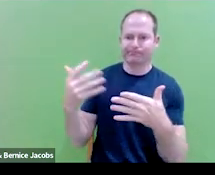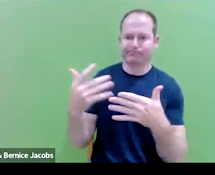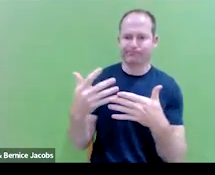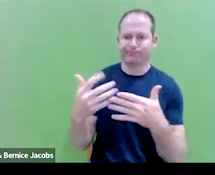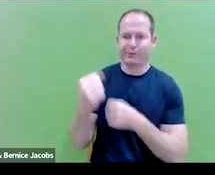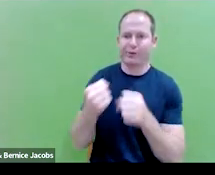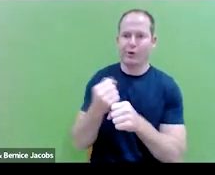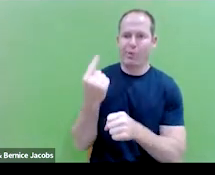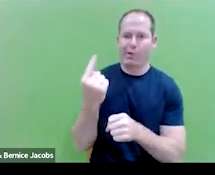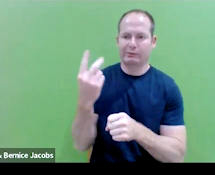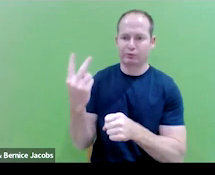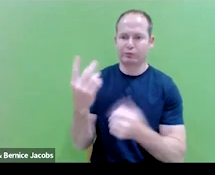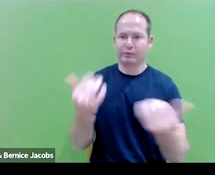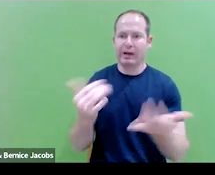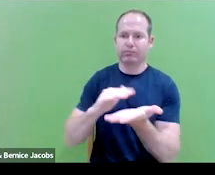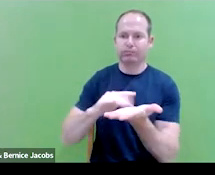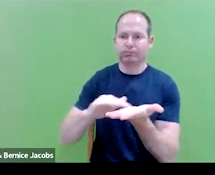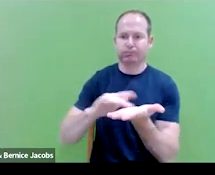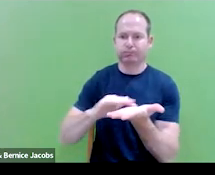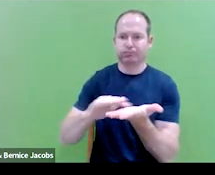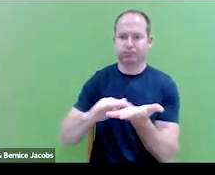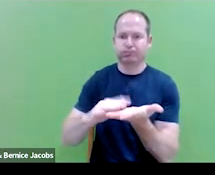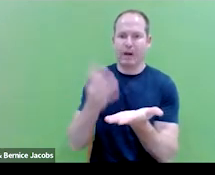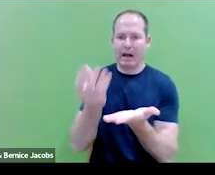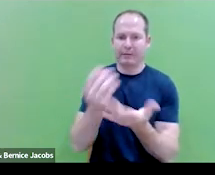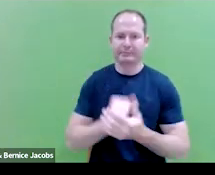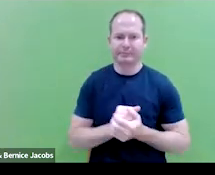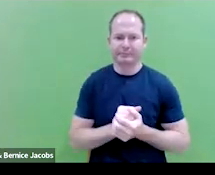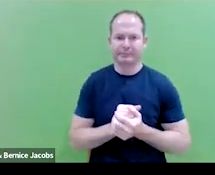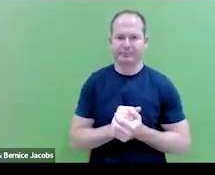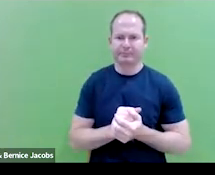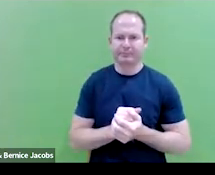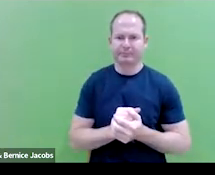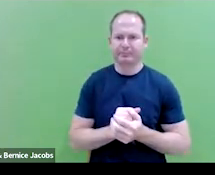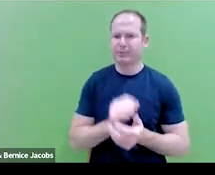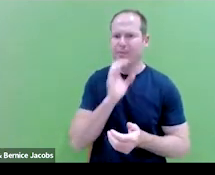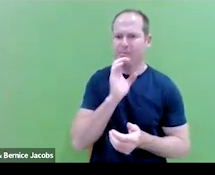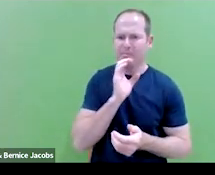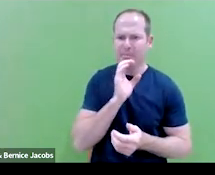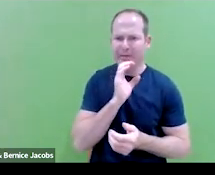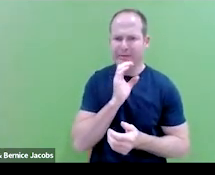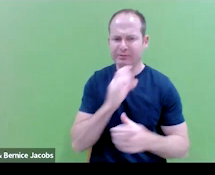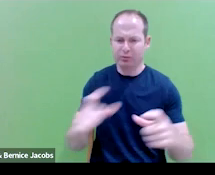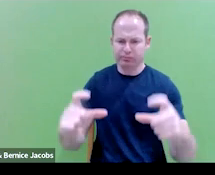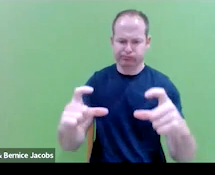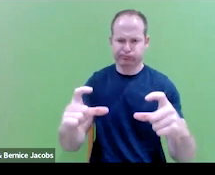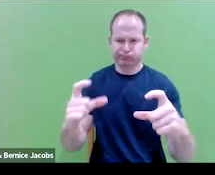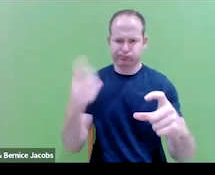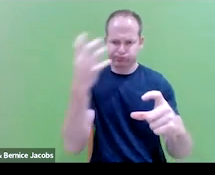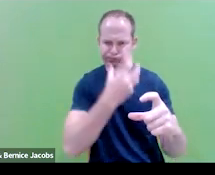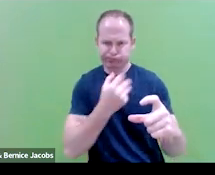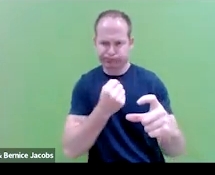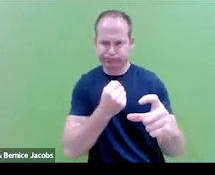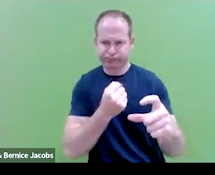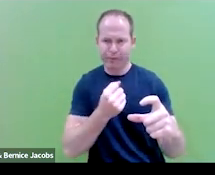it. And so aesthetically, this doesn't make any difference to anyone who's sighted. But for people with